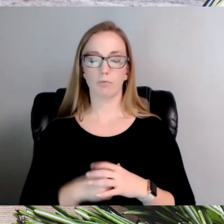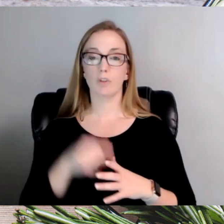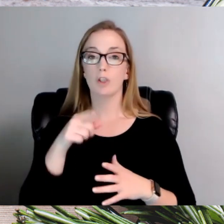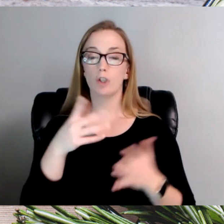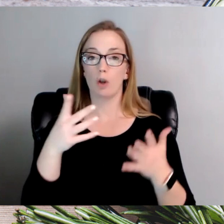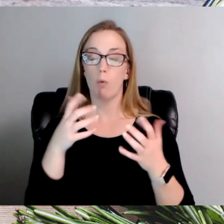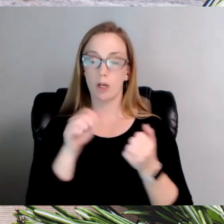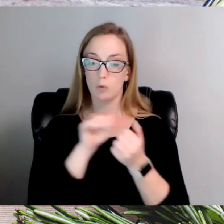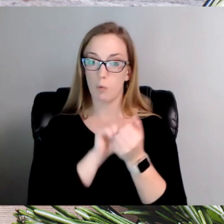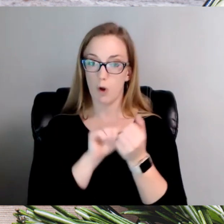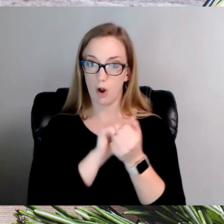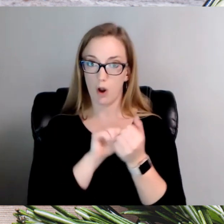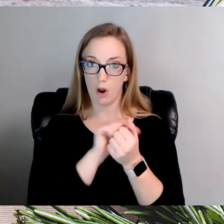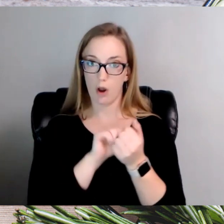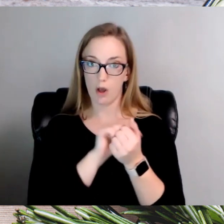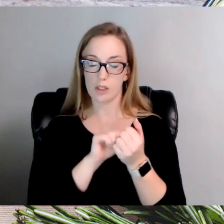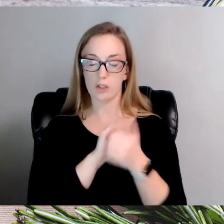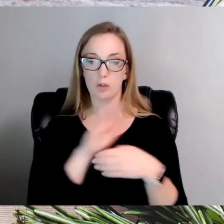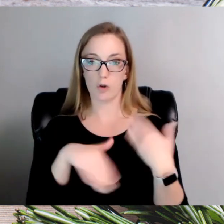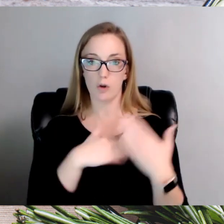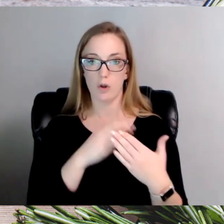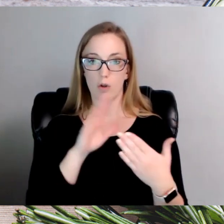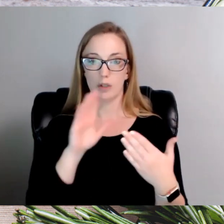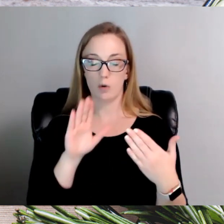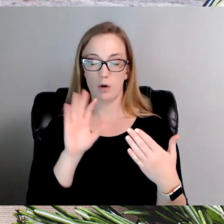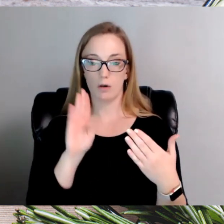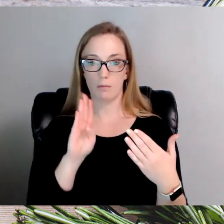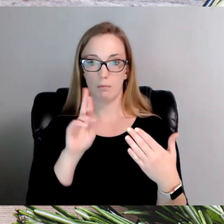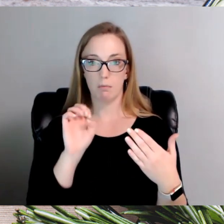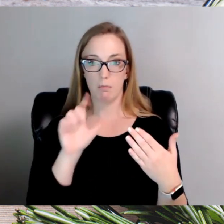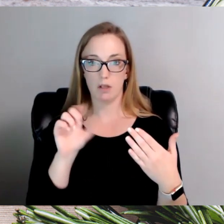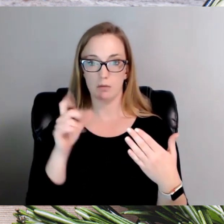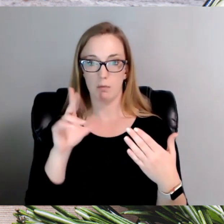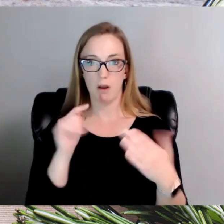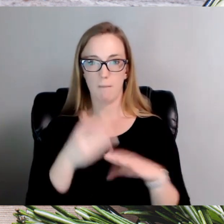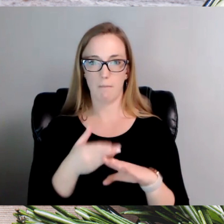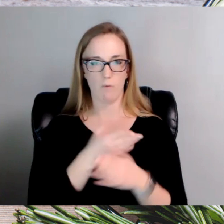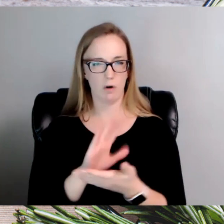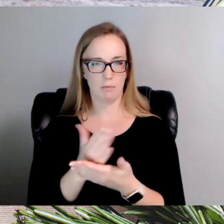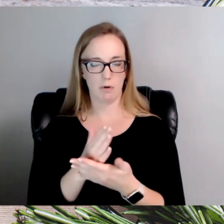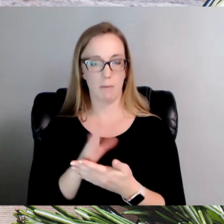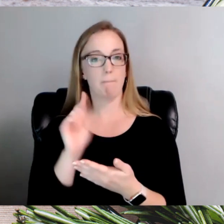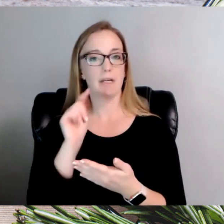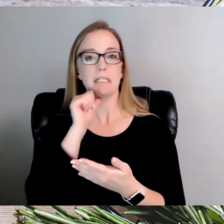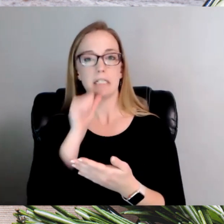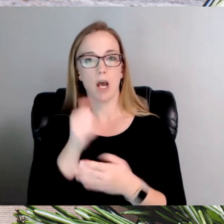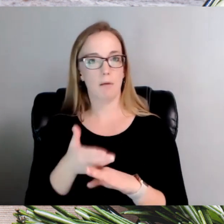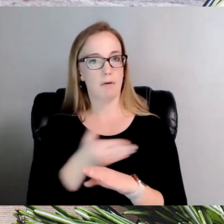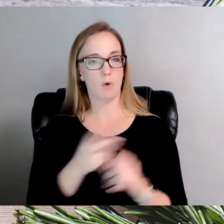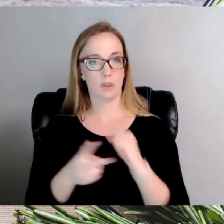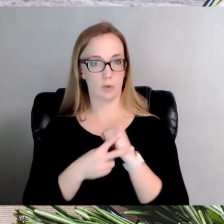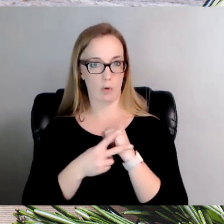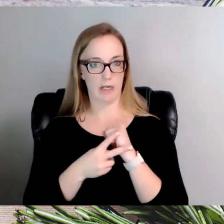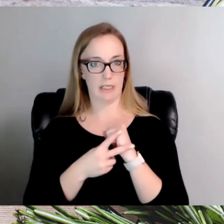heat. I am not using an oven-safe skillet, as you can see, and that's okay. I have a handy